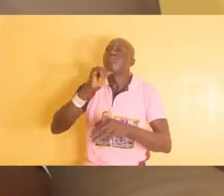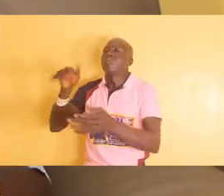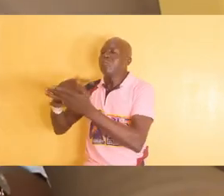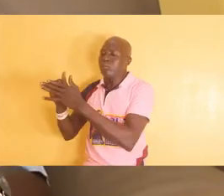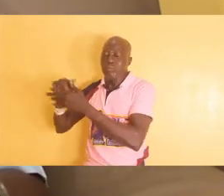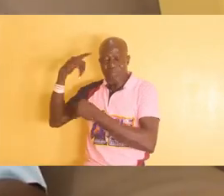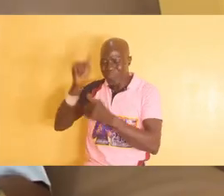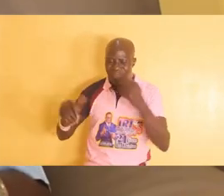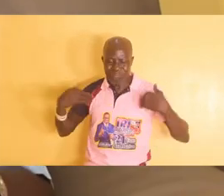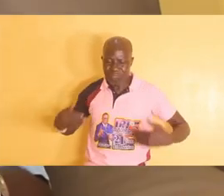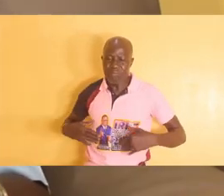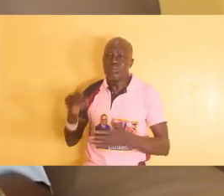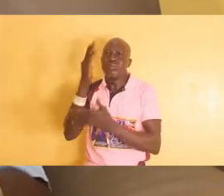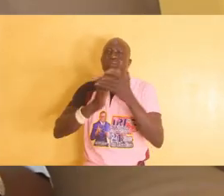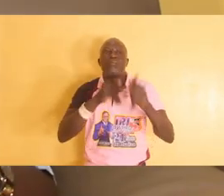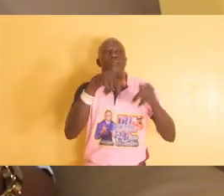deceived. It's not for everybody.